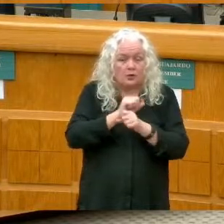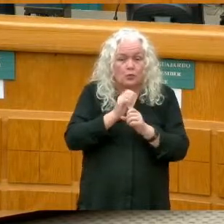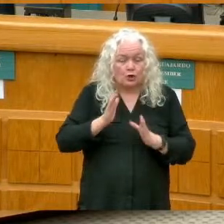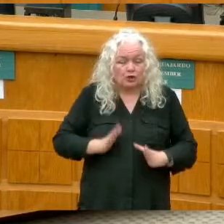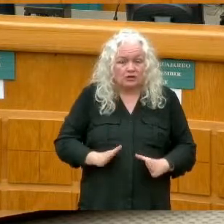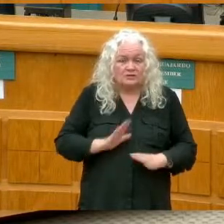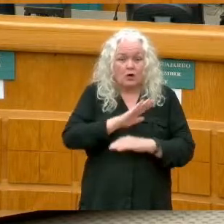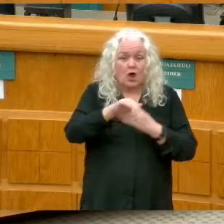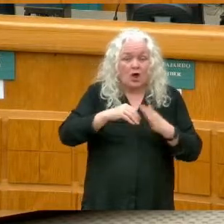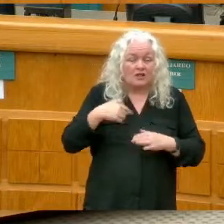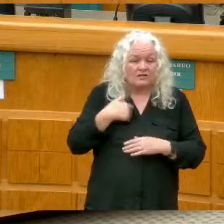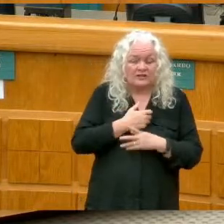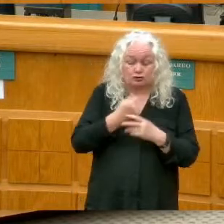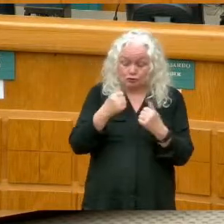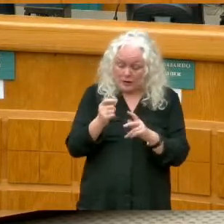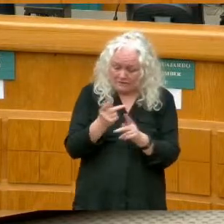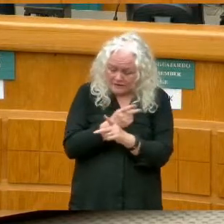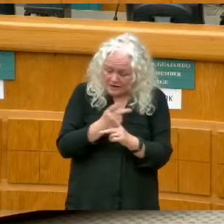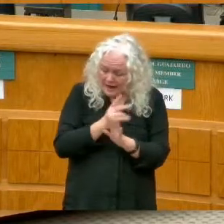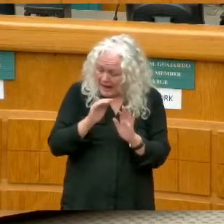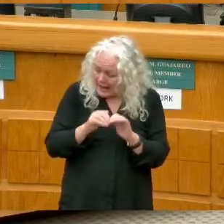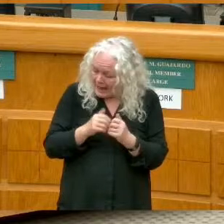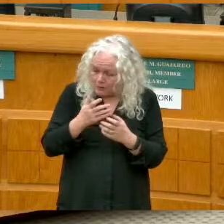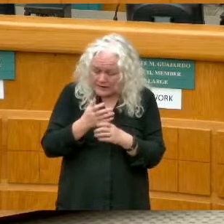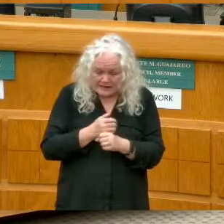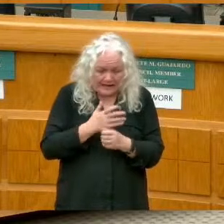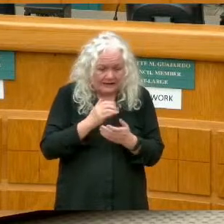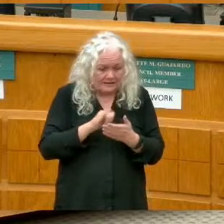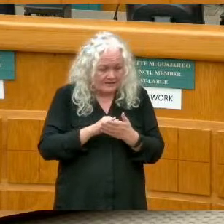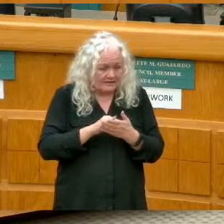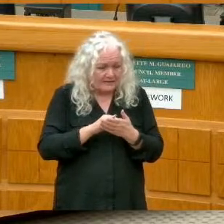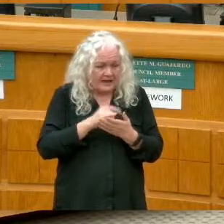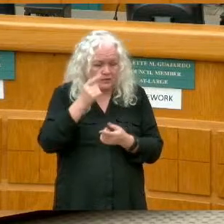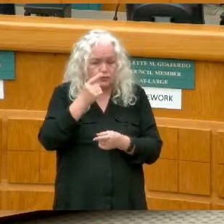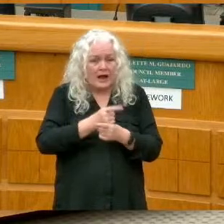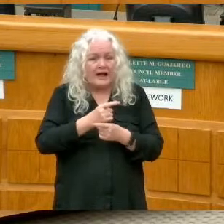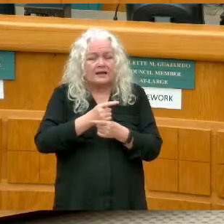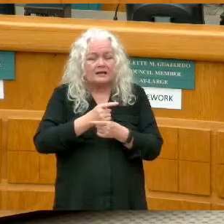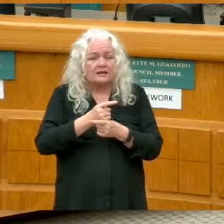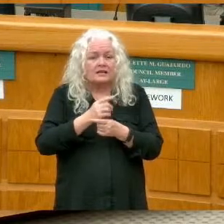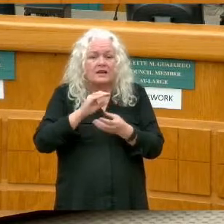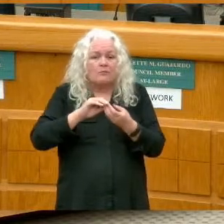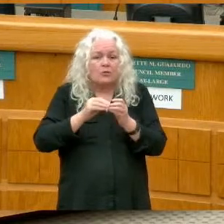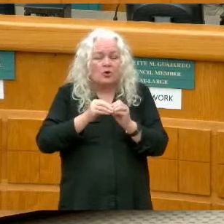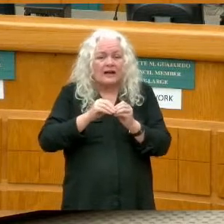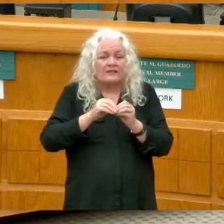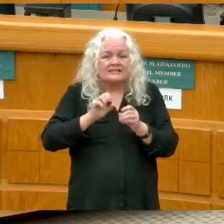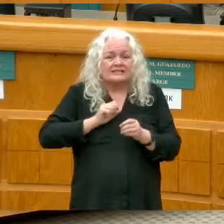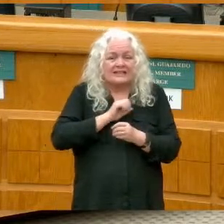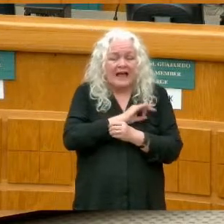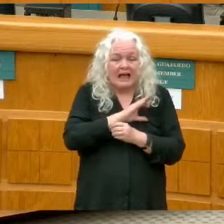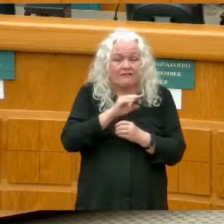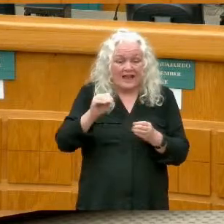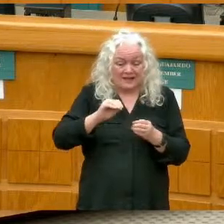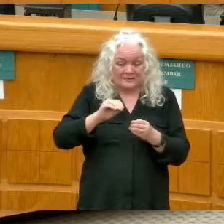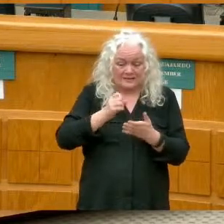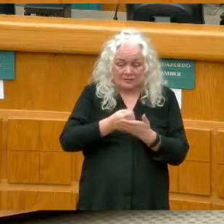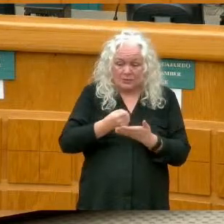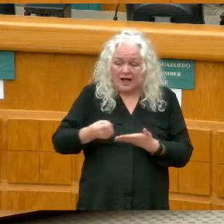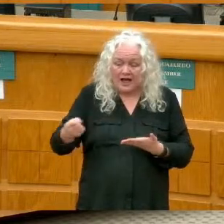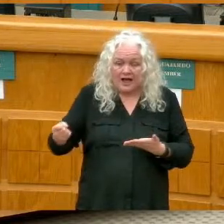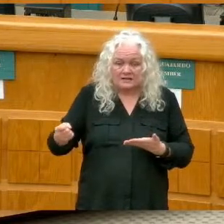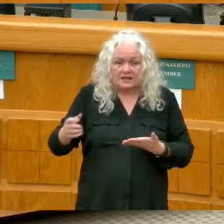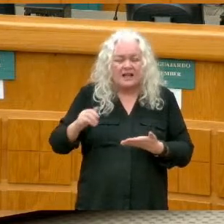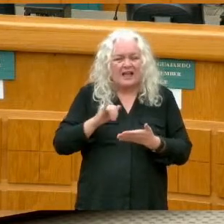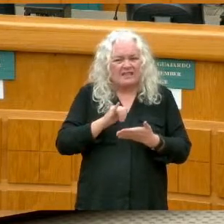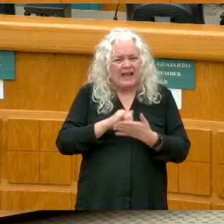us trying to figure out how we were going to get the right amount of staff and supplies. And all of that had to do with